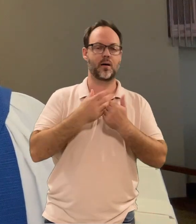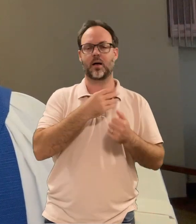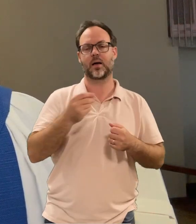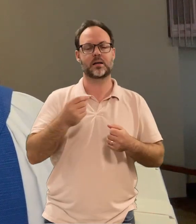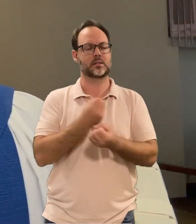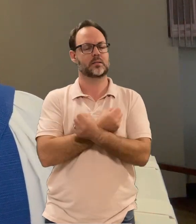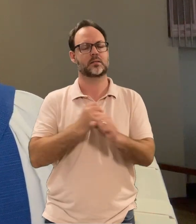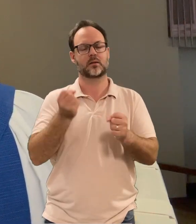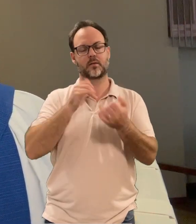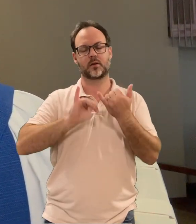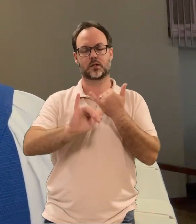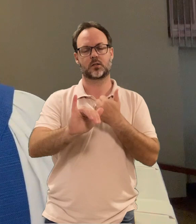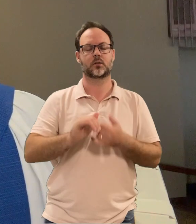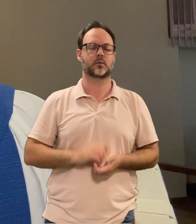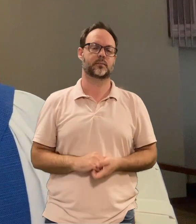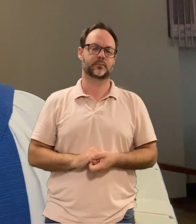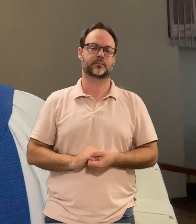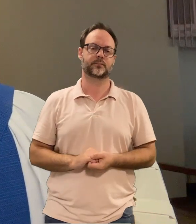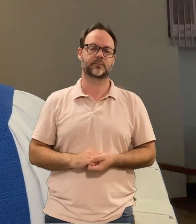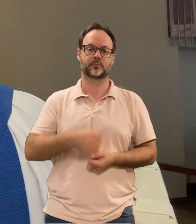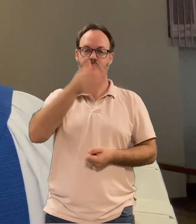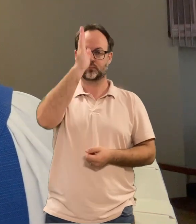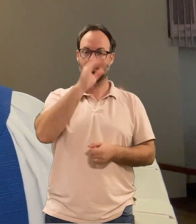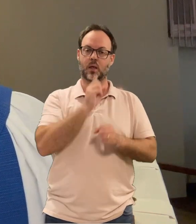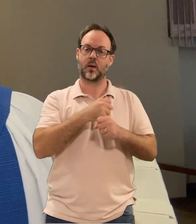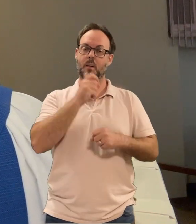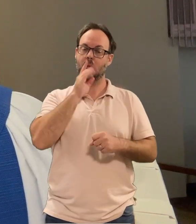the very words of life and eternal salvation.